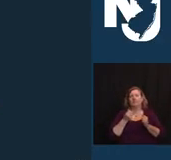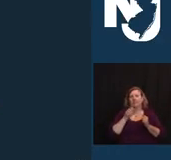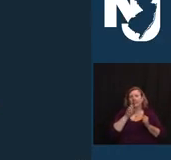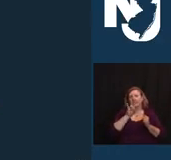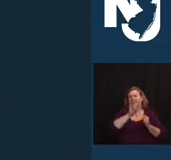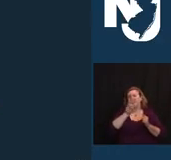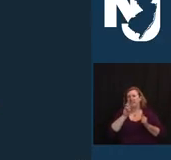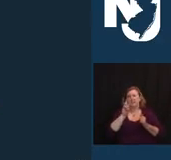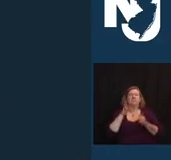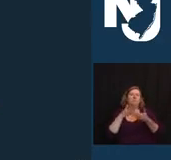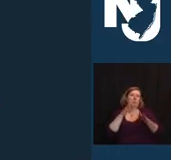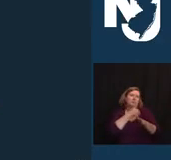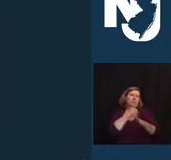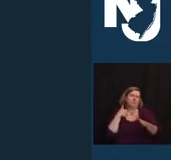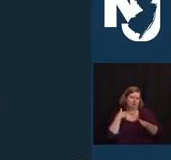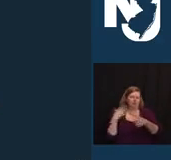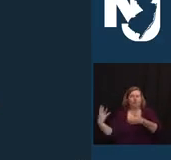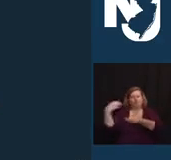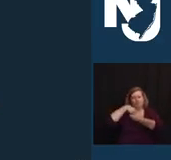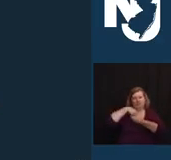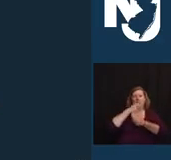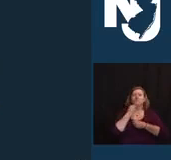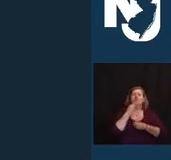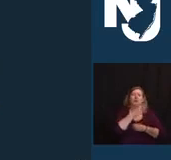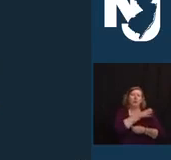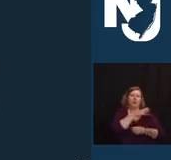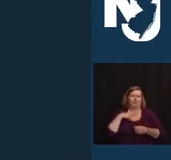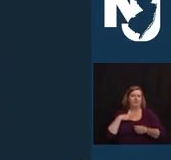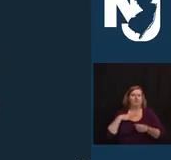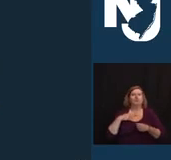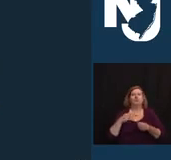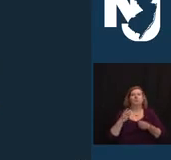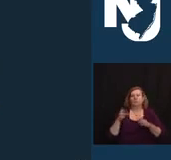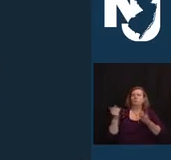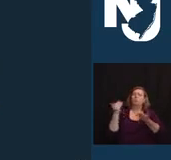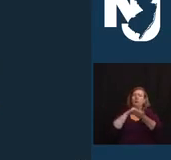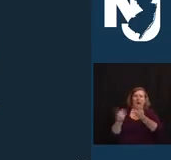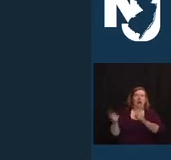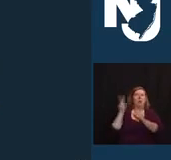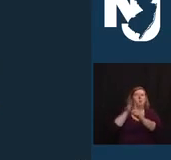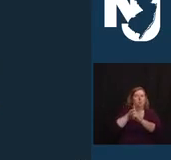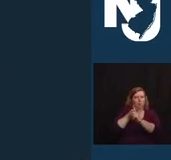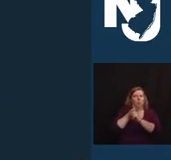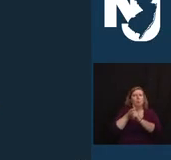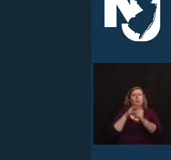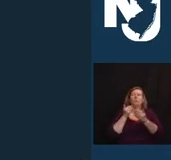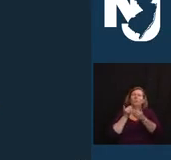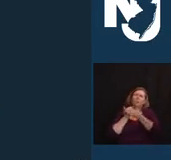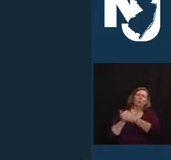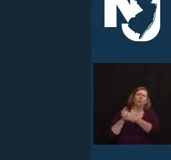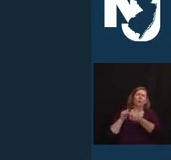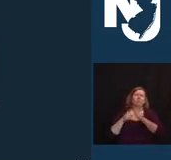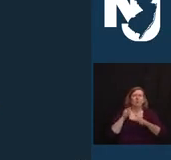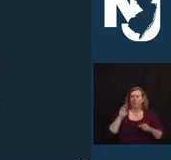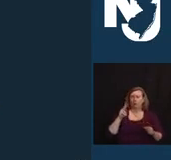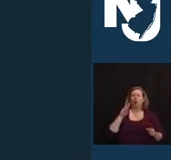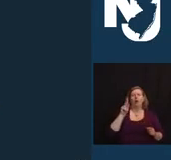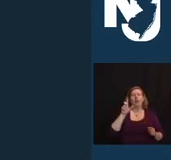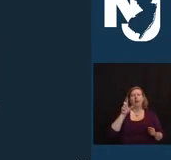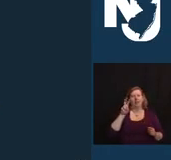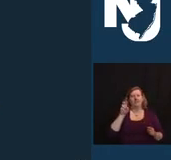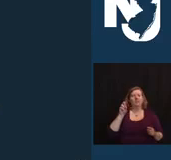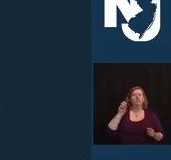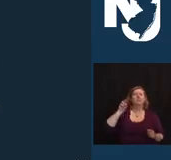the New Jersey Israel Commission, including the reappointment of dear friends co-chair Mark Levinson and the appointment of